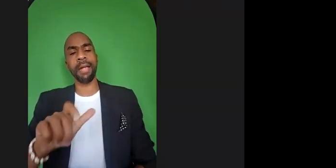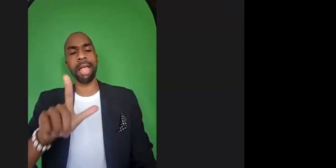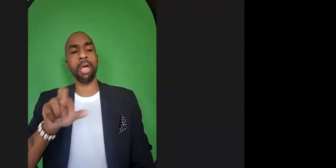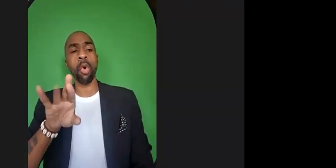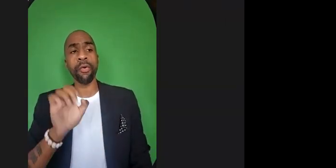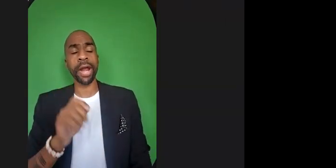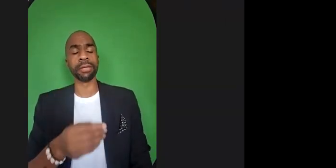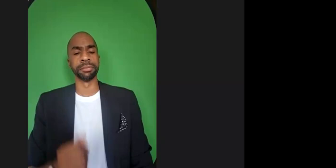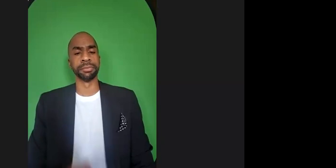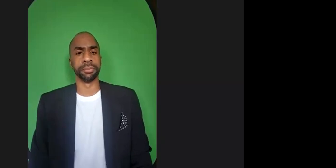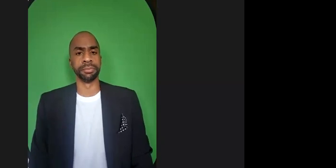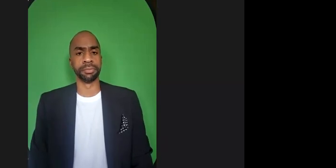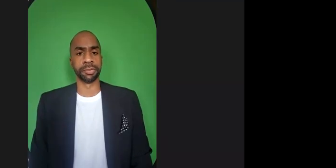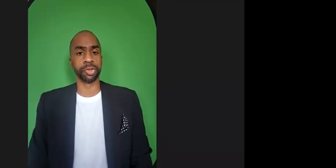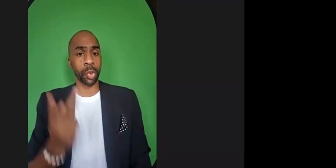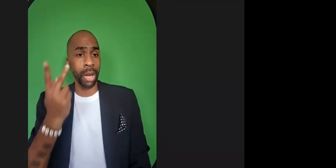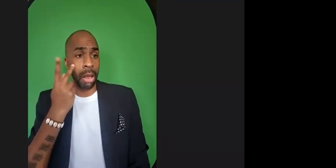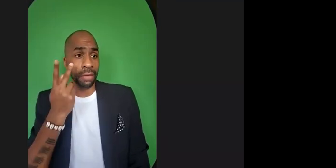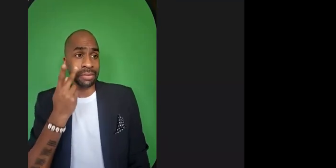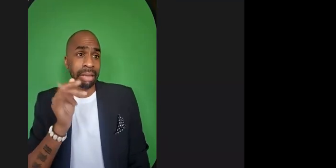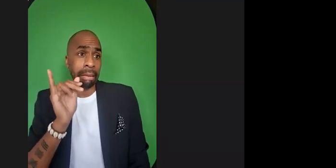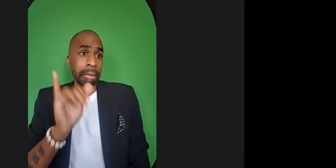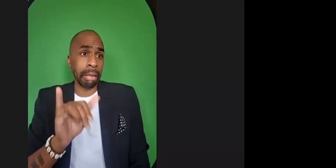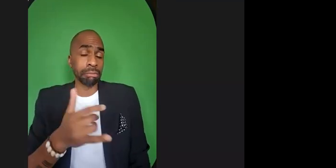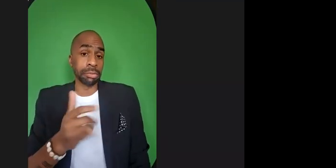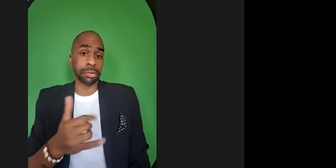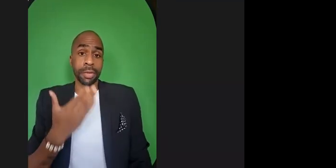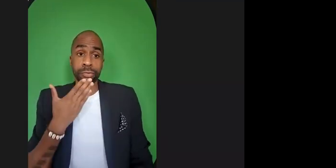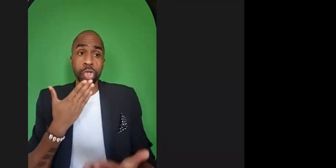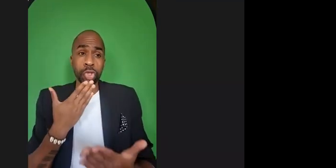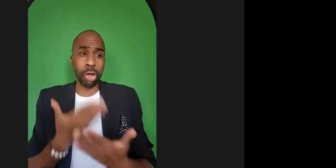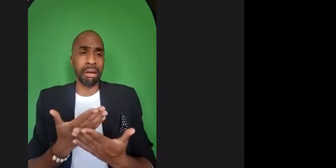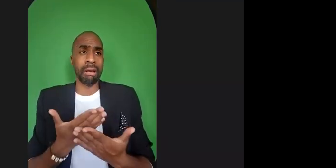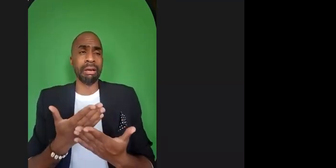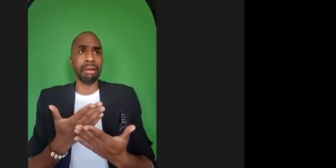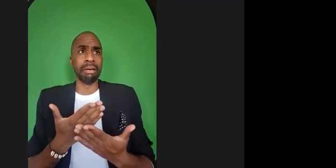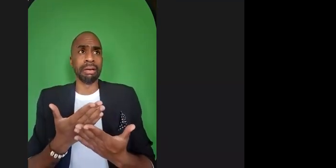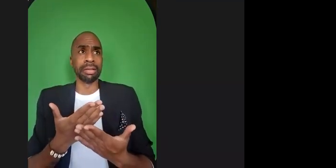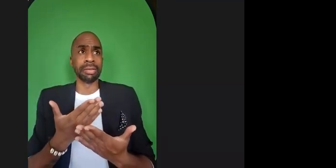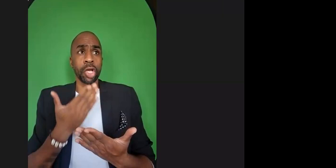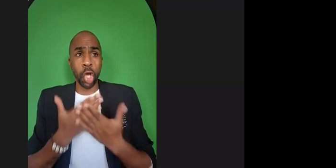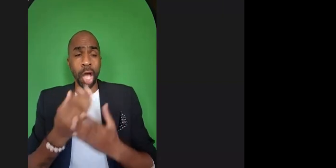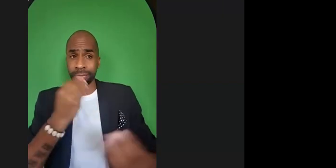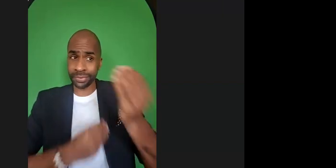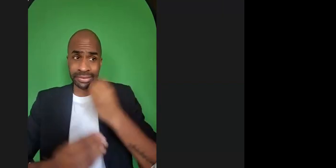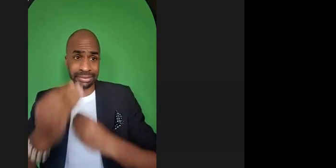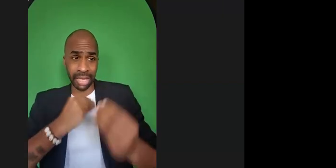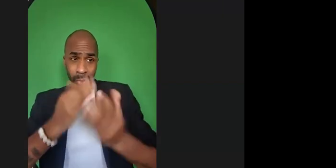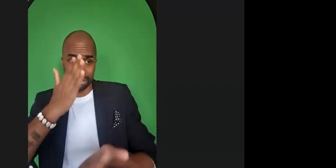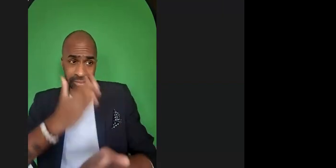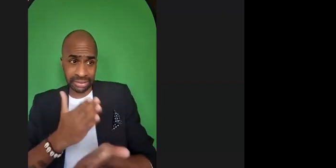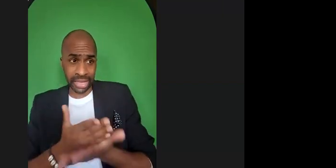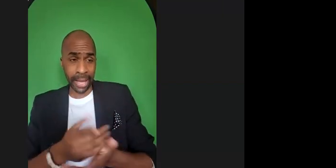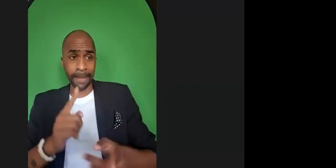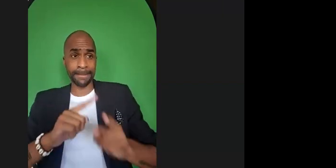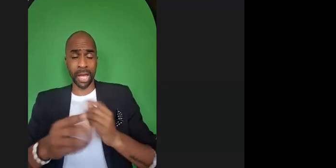seen people for whom those meals have become just a great source of stress or really protracted, exhausting episodes.